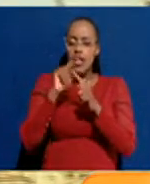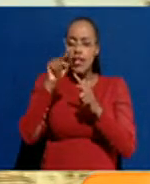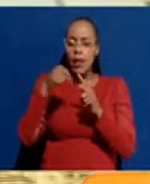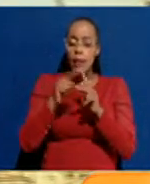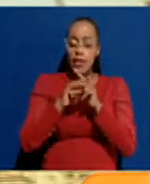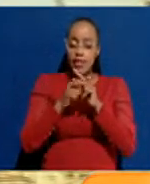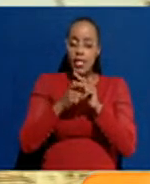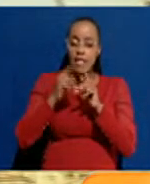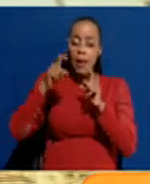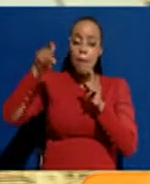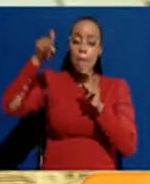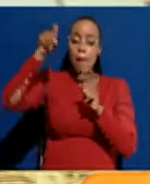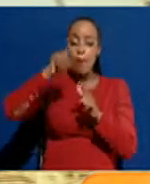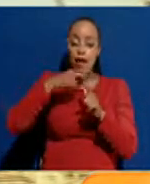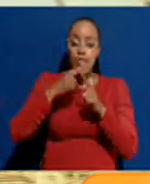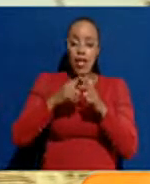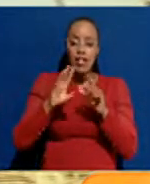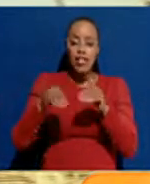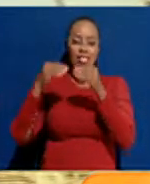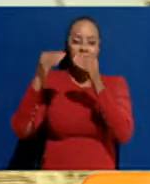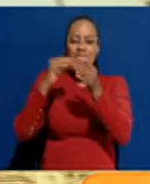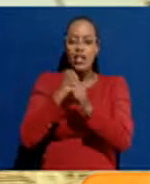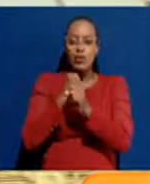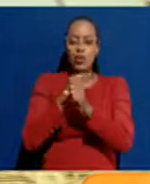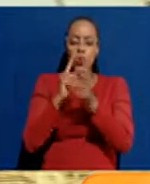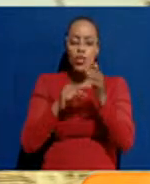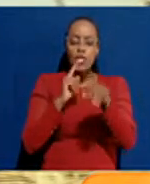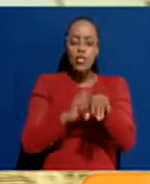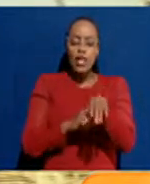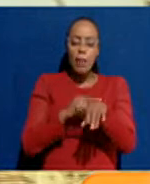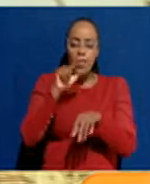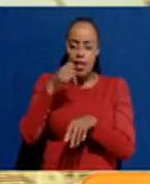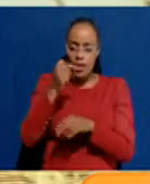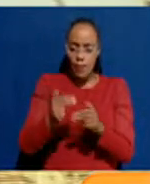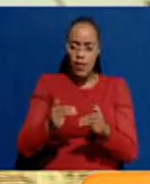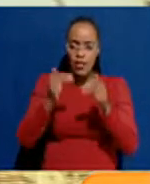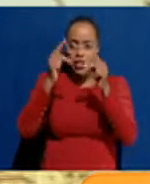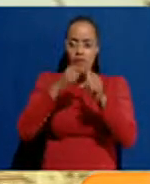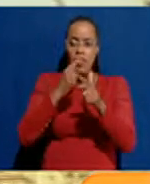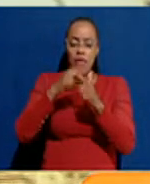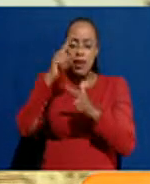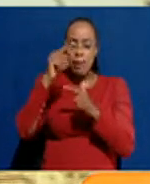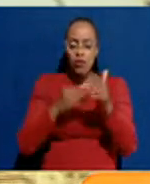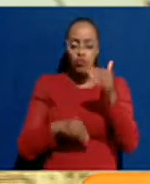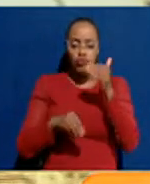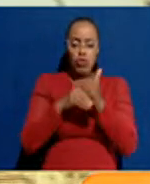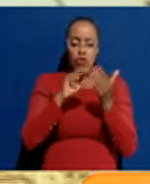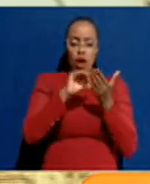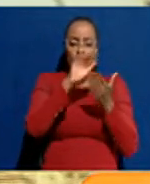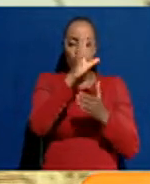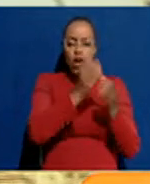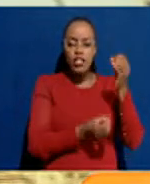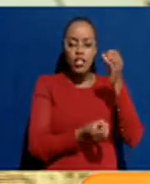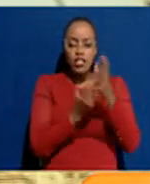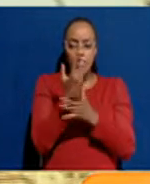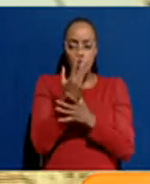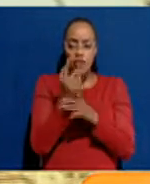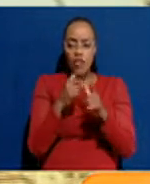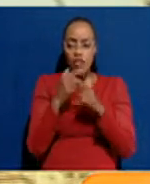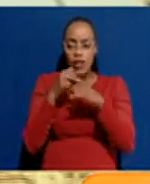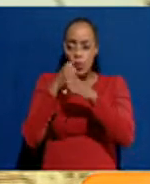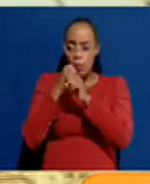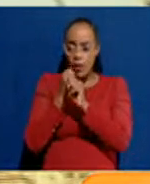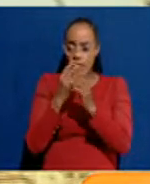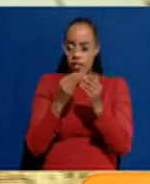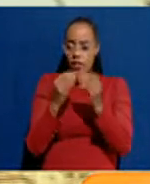up. Now, what does the dispatcher have to do? When the demand goes up, you have to bring in more generation to bridge that gap.